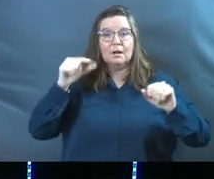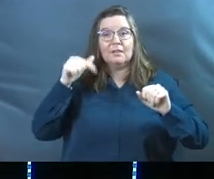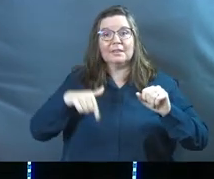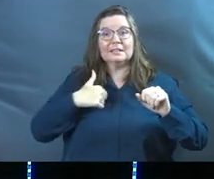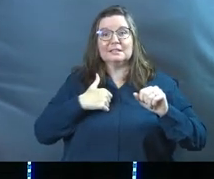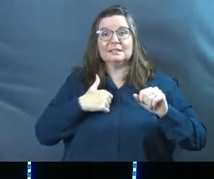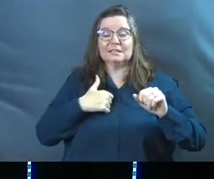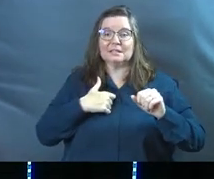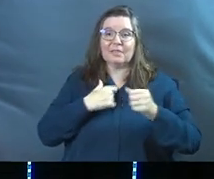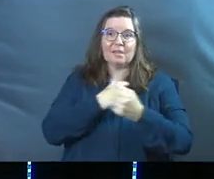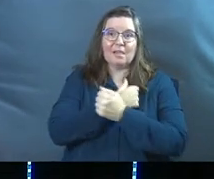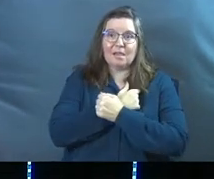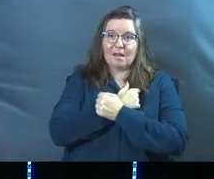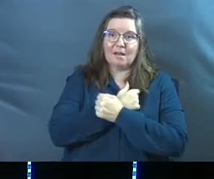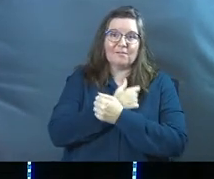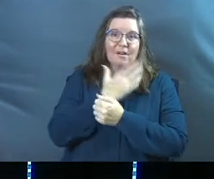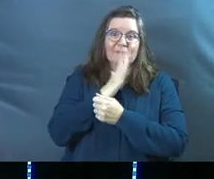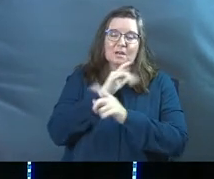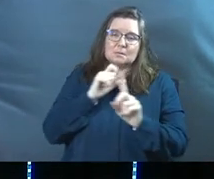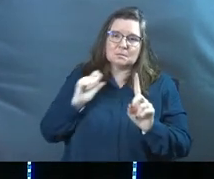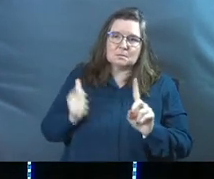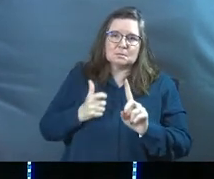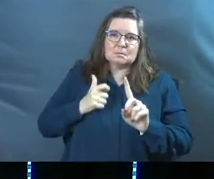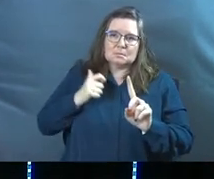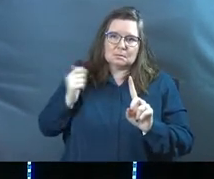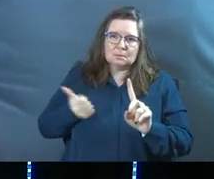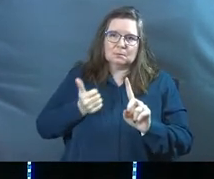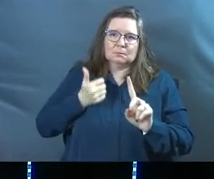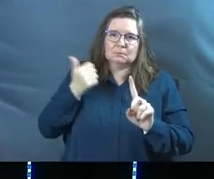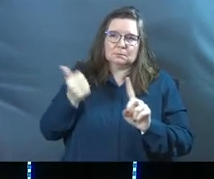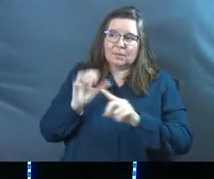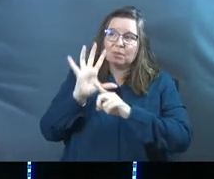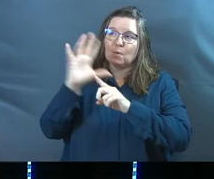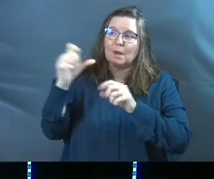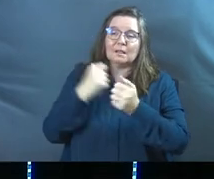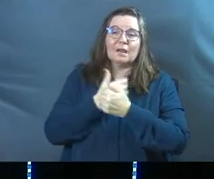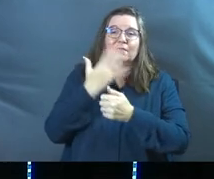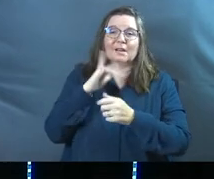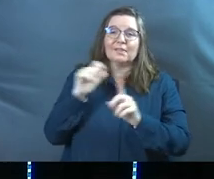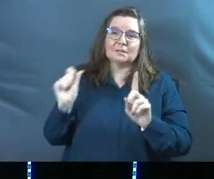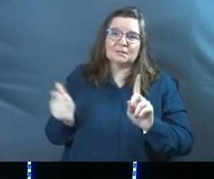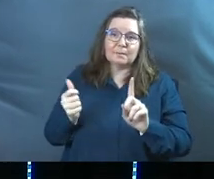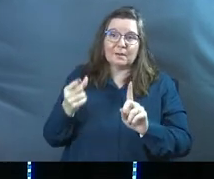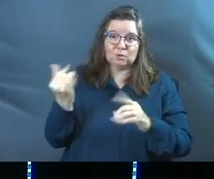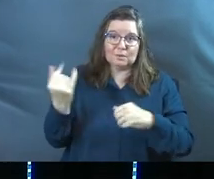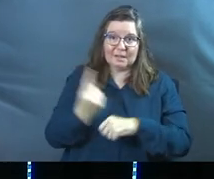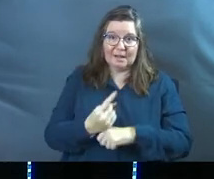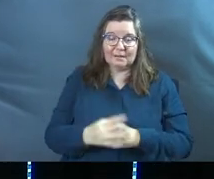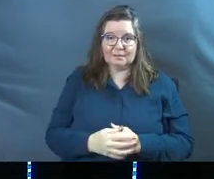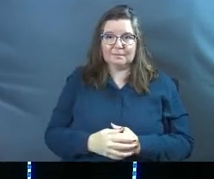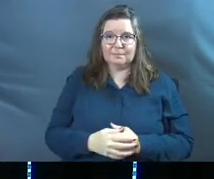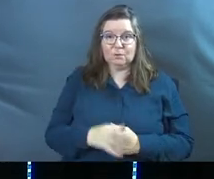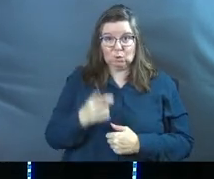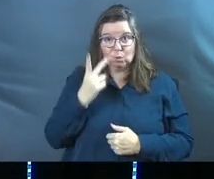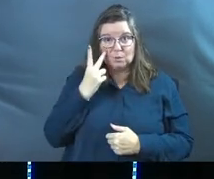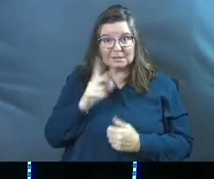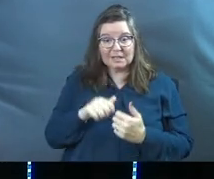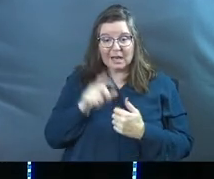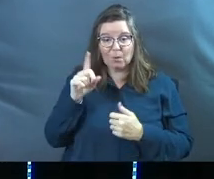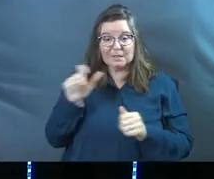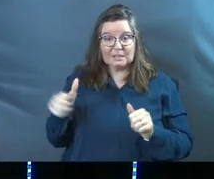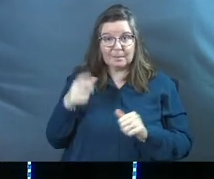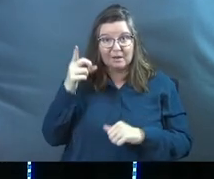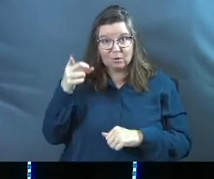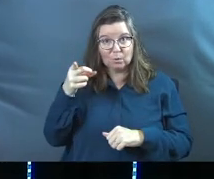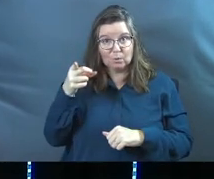This is the relentless love of God. This is the reckless love of God that's coming after you today. Do you see how he's